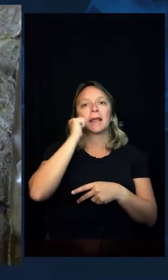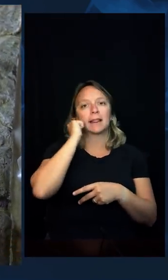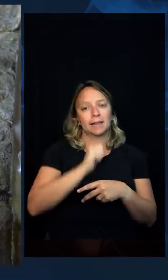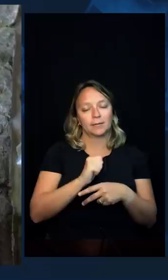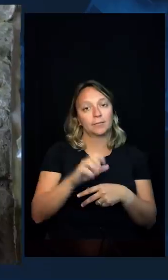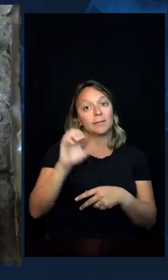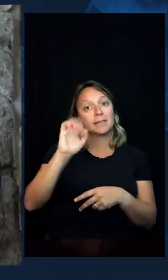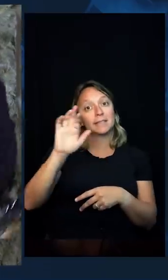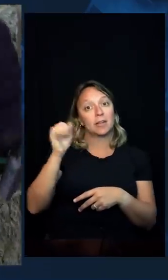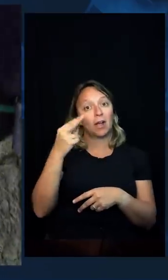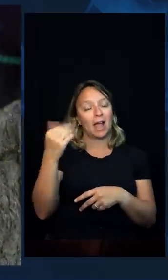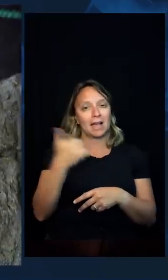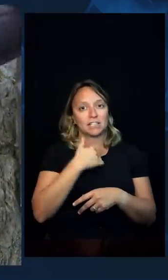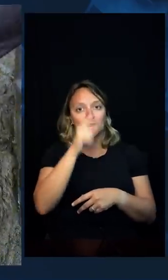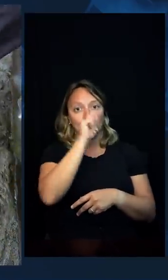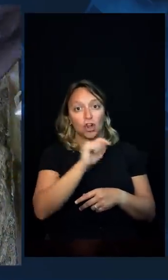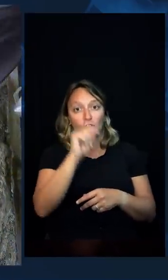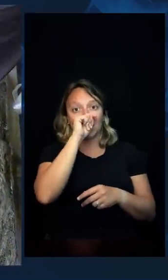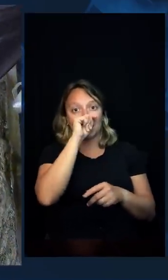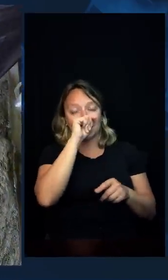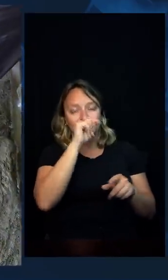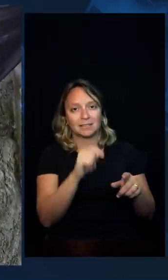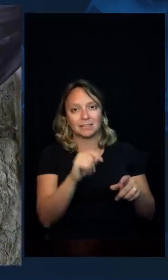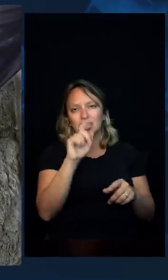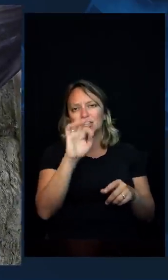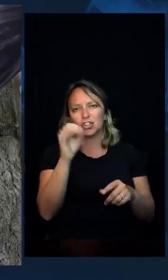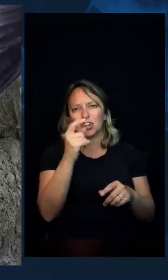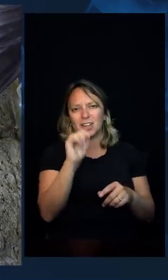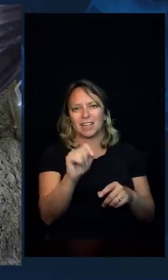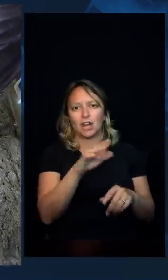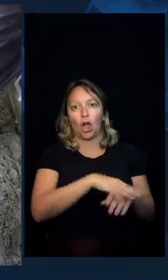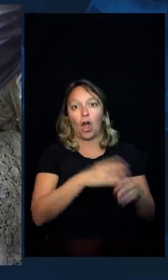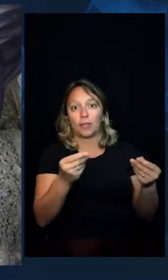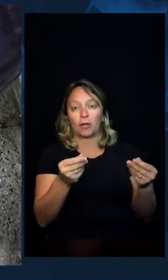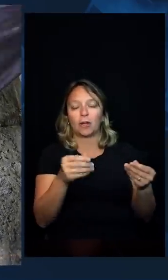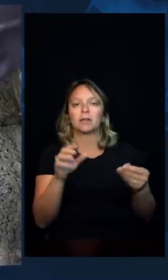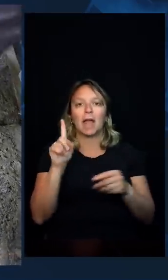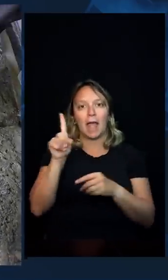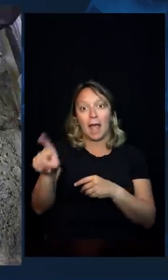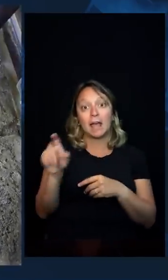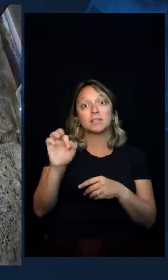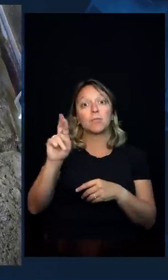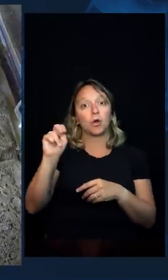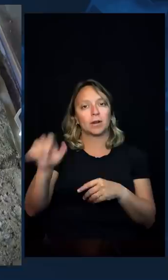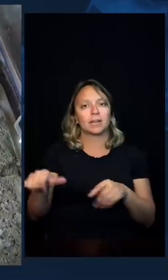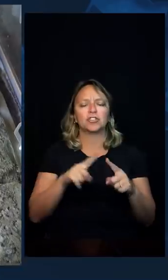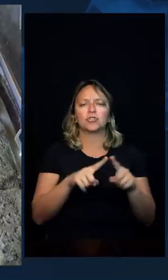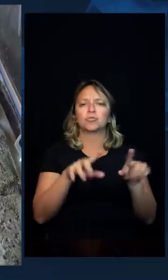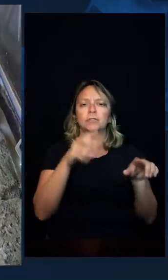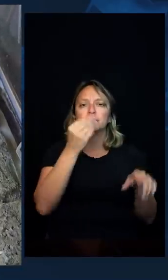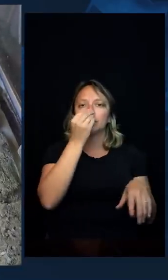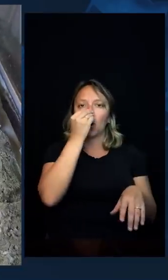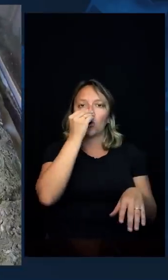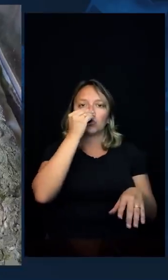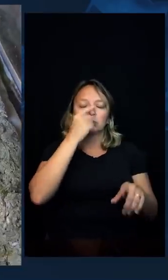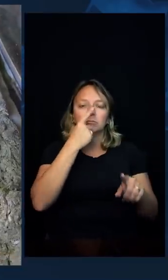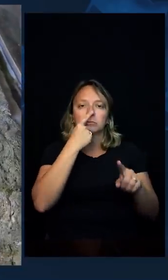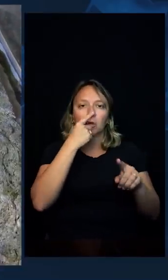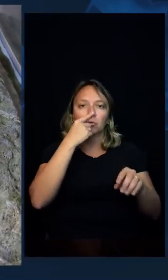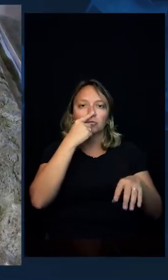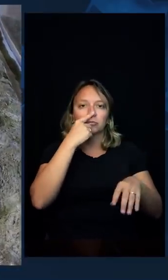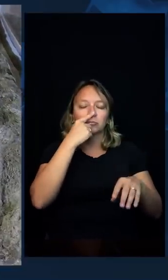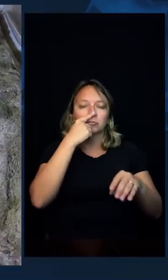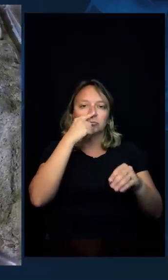Sarah has a target and it's sitting down on the ground right now. And Barney was asked to relax into the target where he just puts his nose on it and